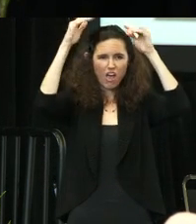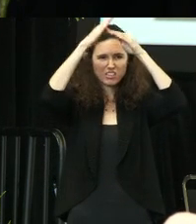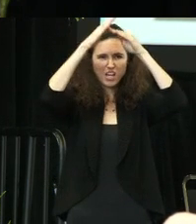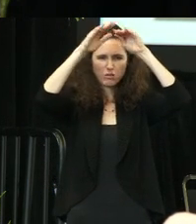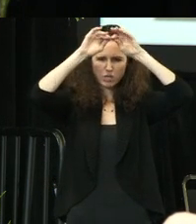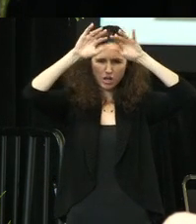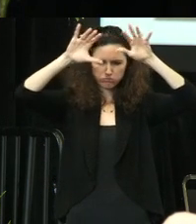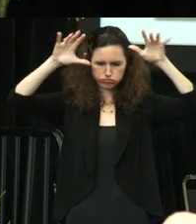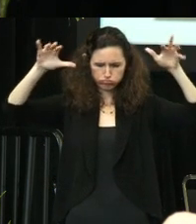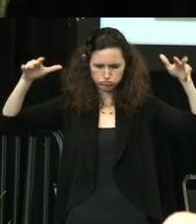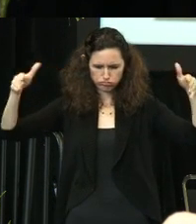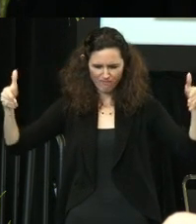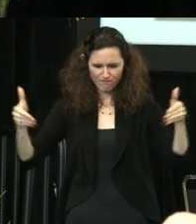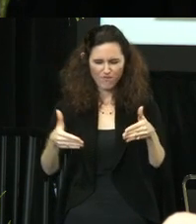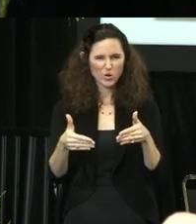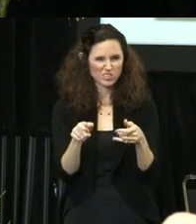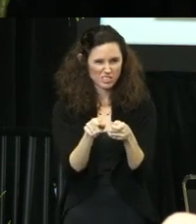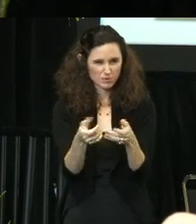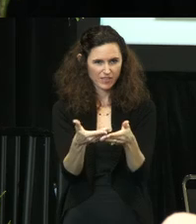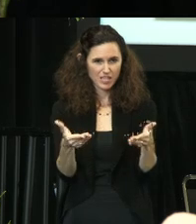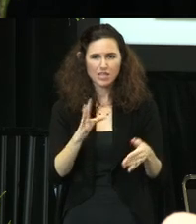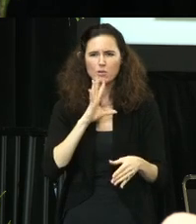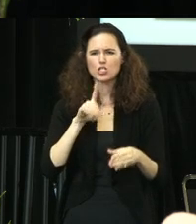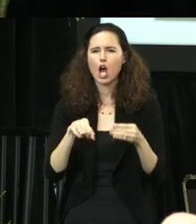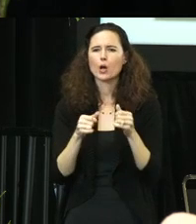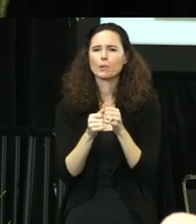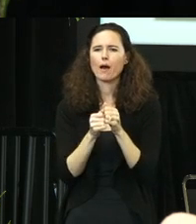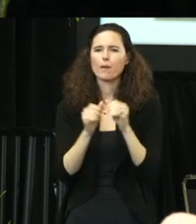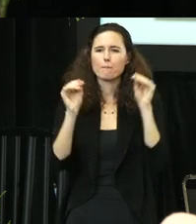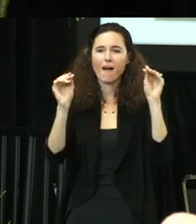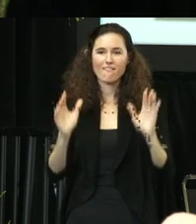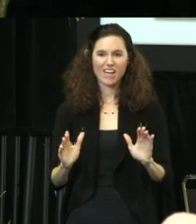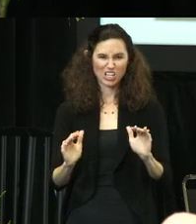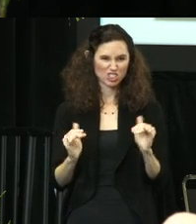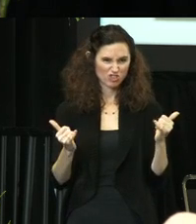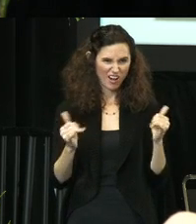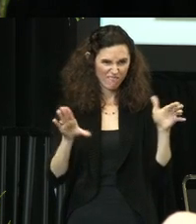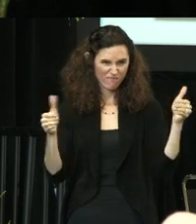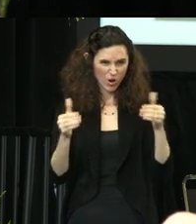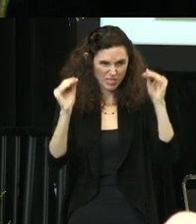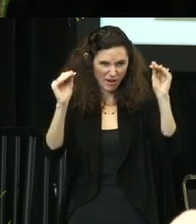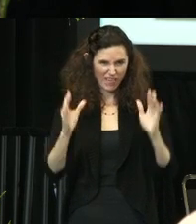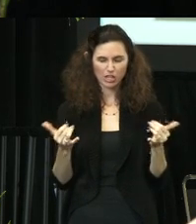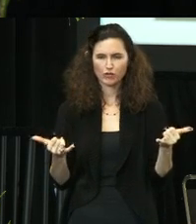micro level. I'm going to talk to my faculty colleagues right now.